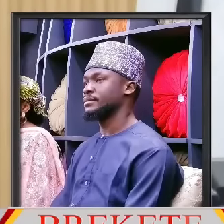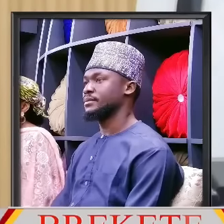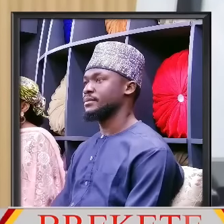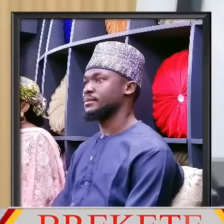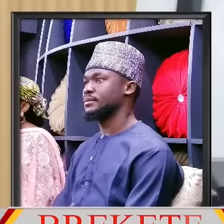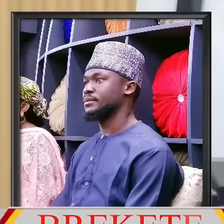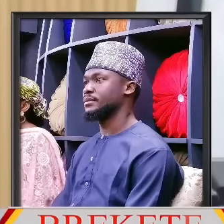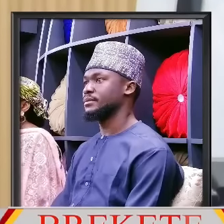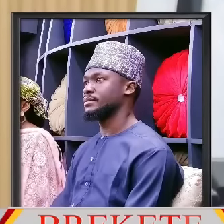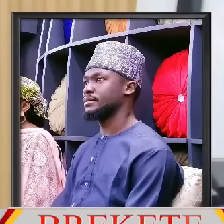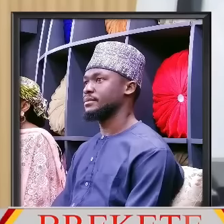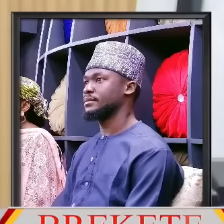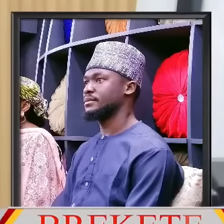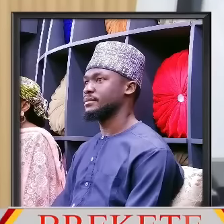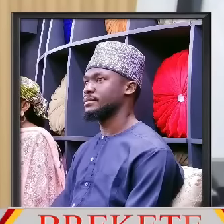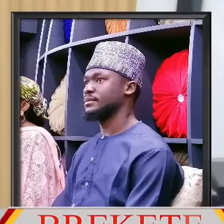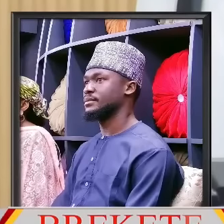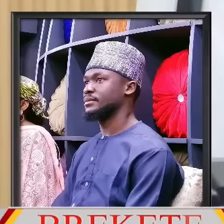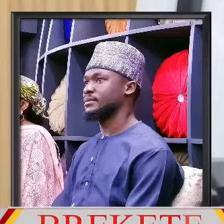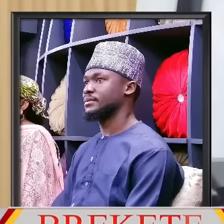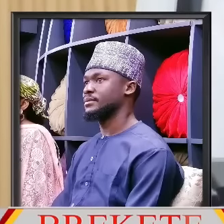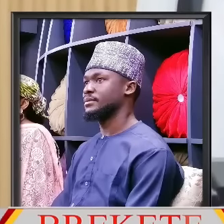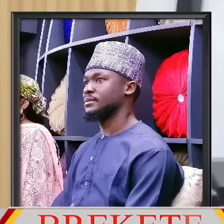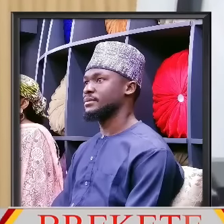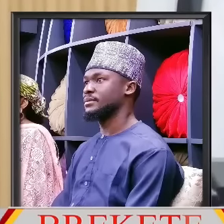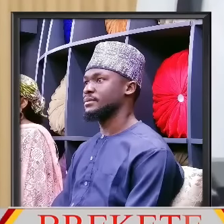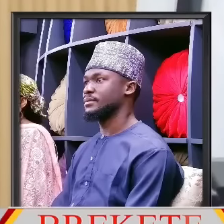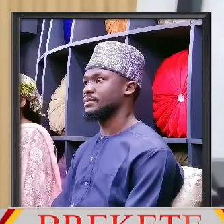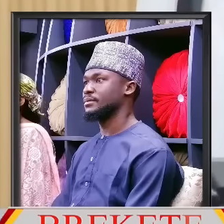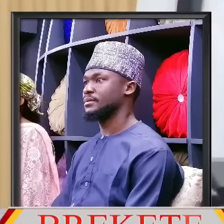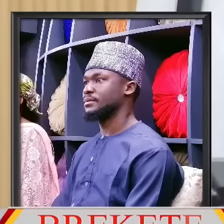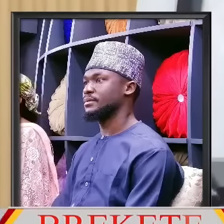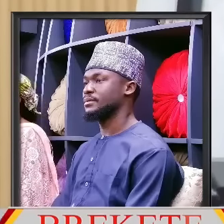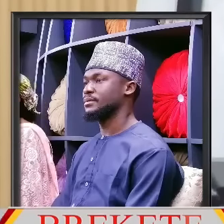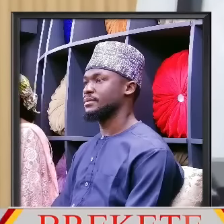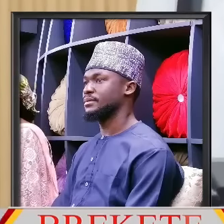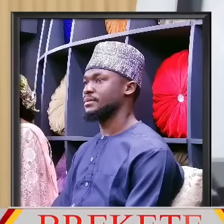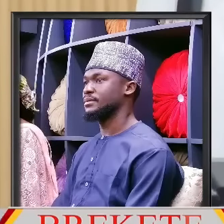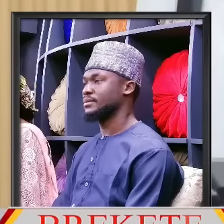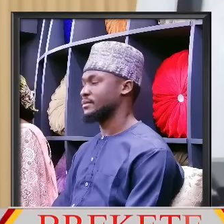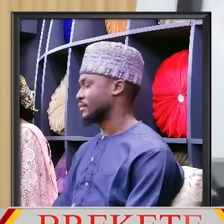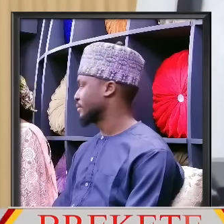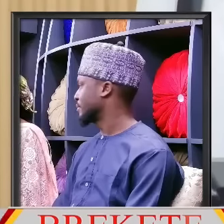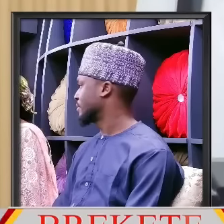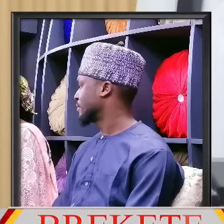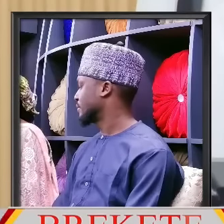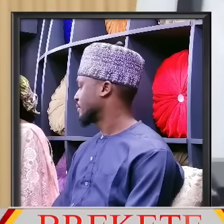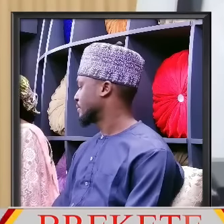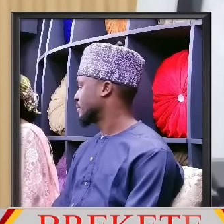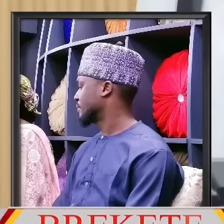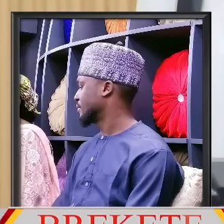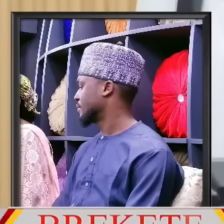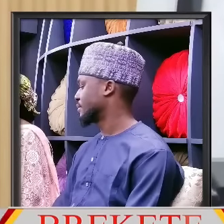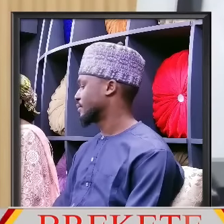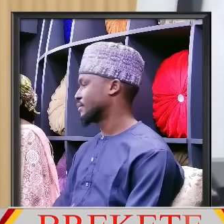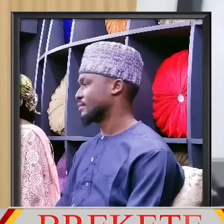Number three, you know, make the VC withdraw that word when